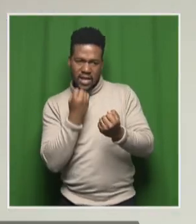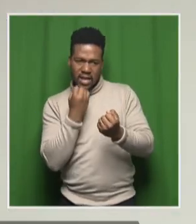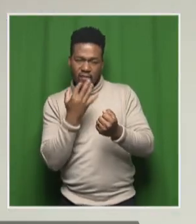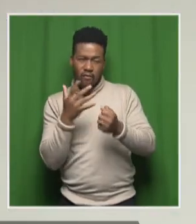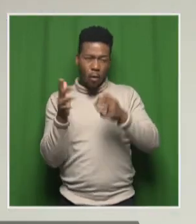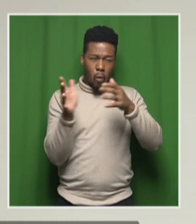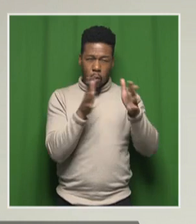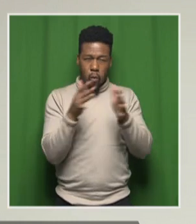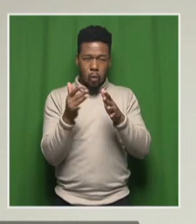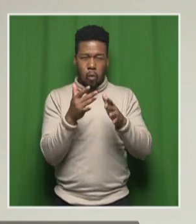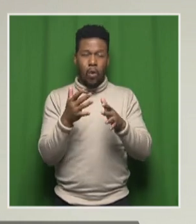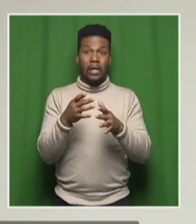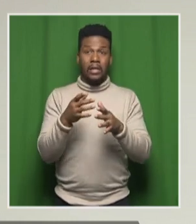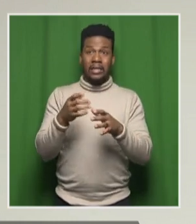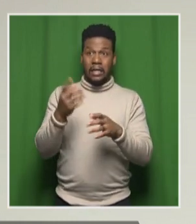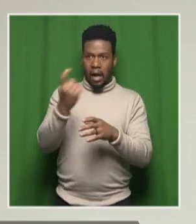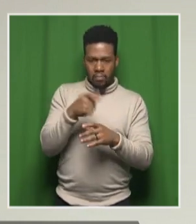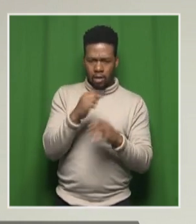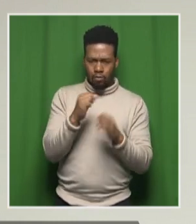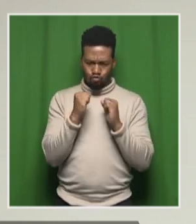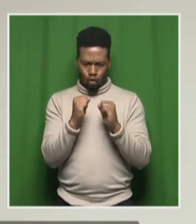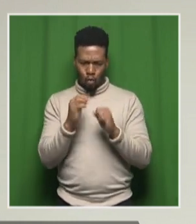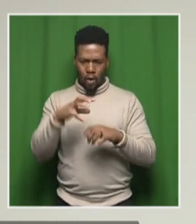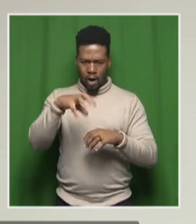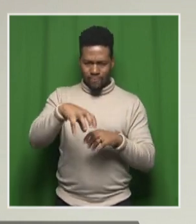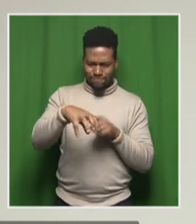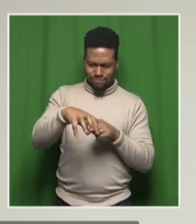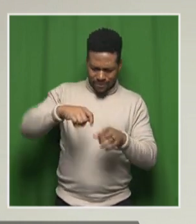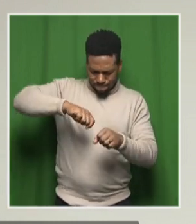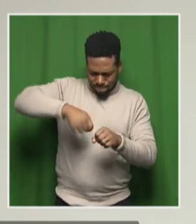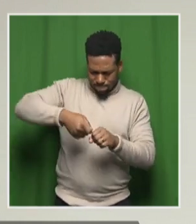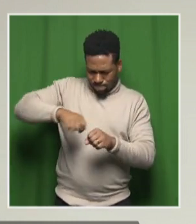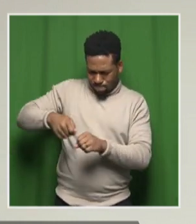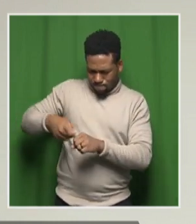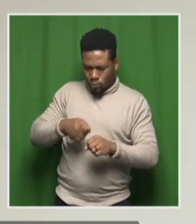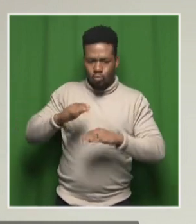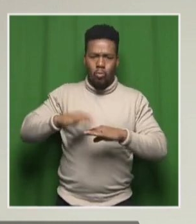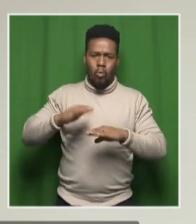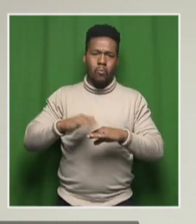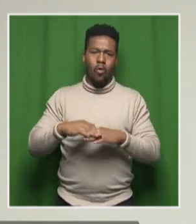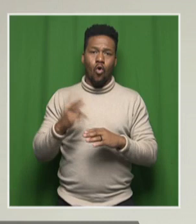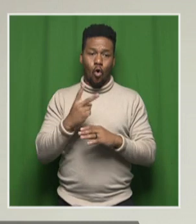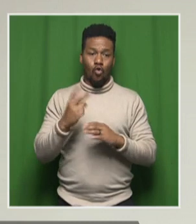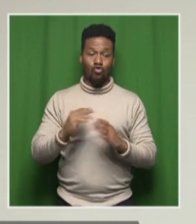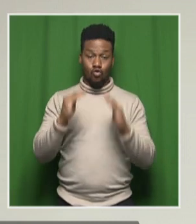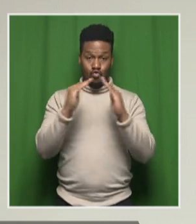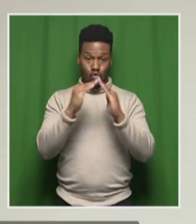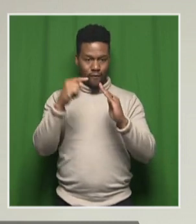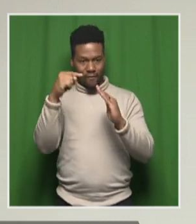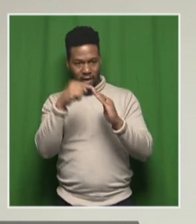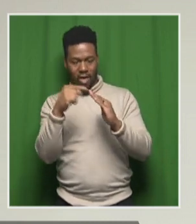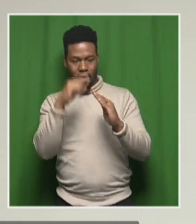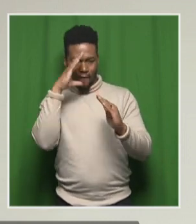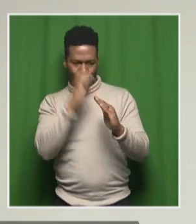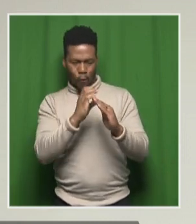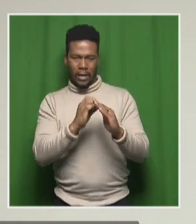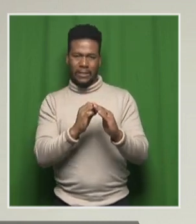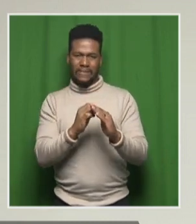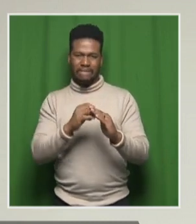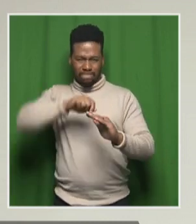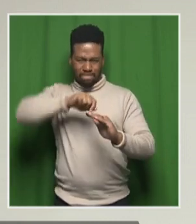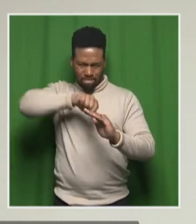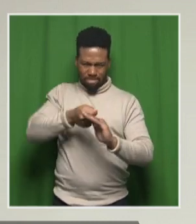screws, extra fastenings, and a lot of extra stuff on our roof itself, because that obviously, if we haven't got a roof,